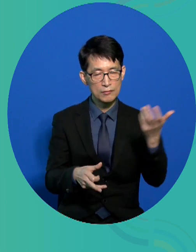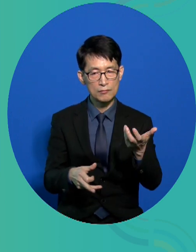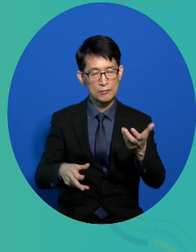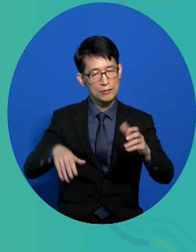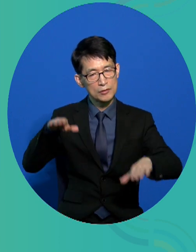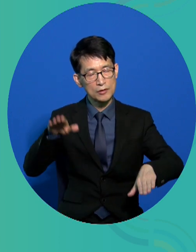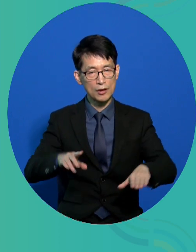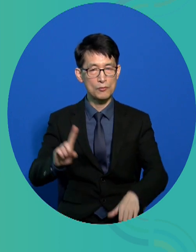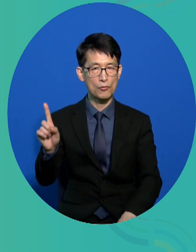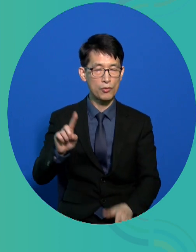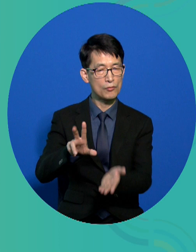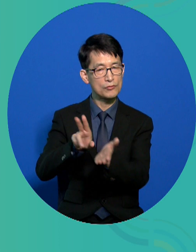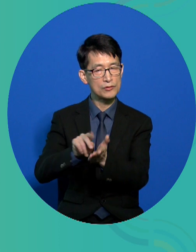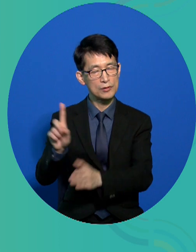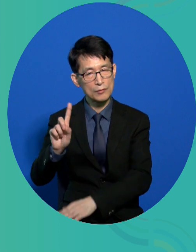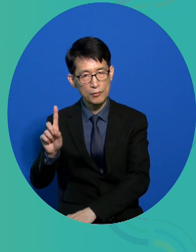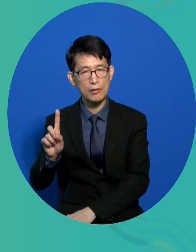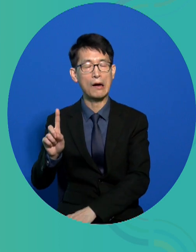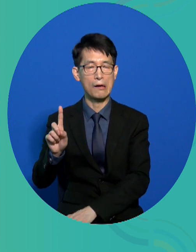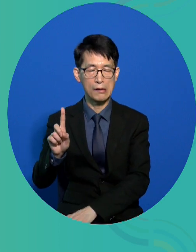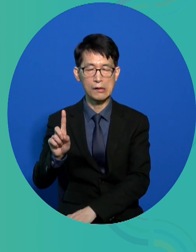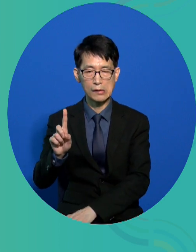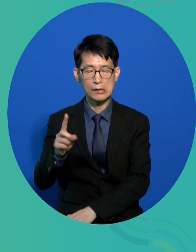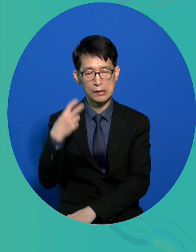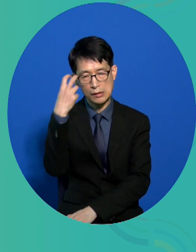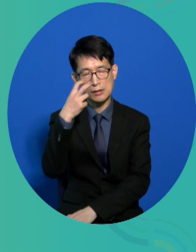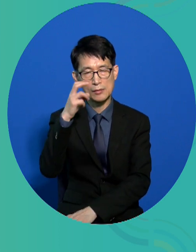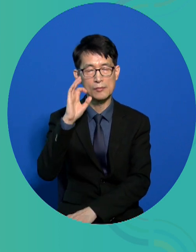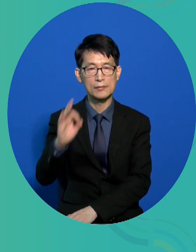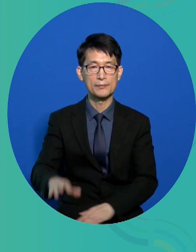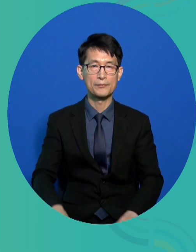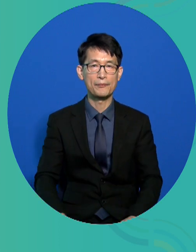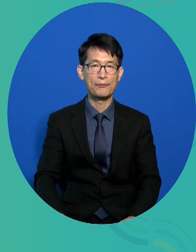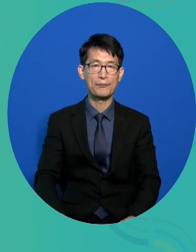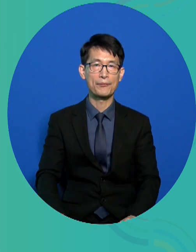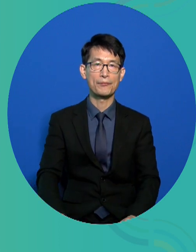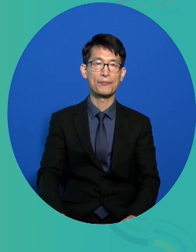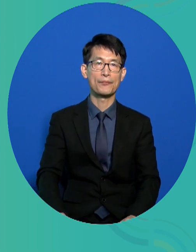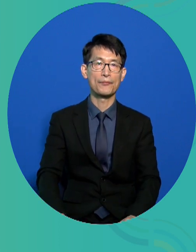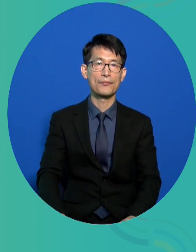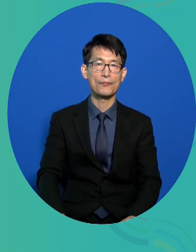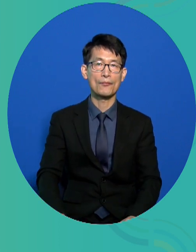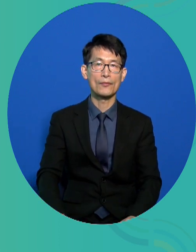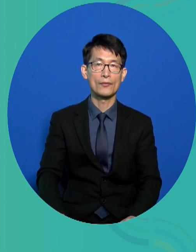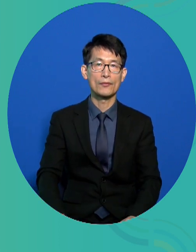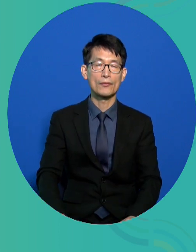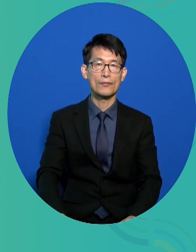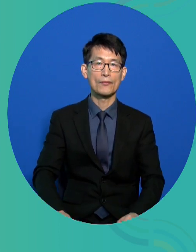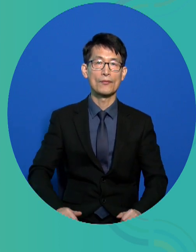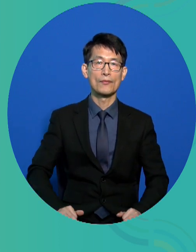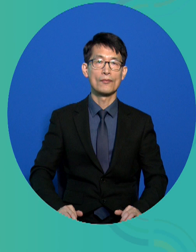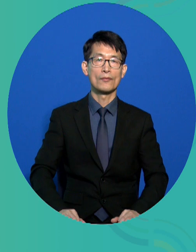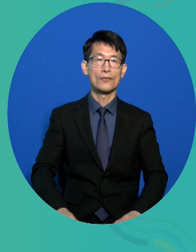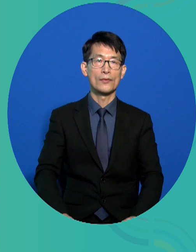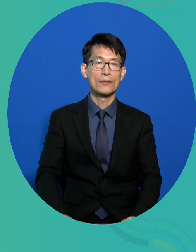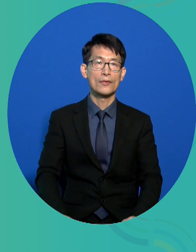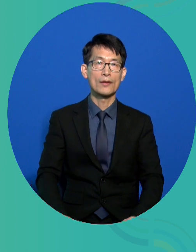experience. The technology that we provide is easy payment, automated